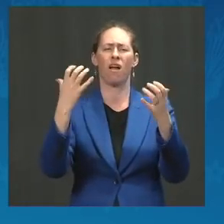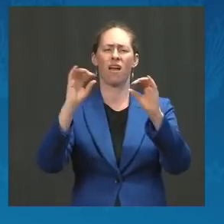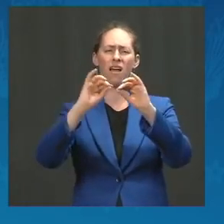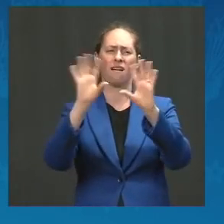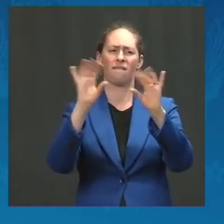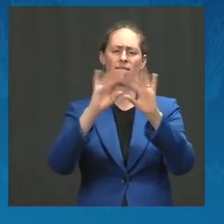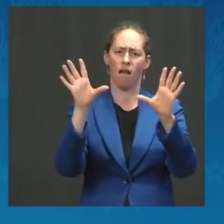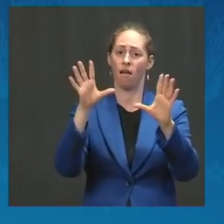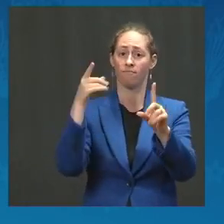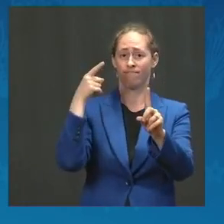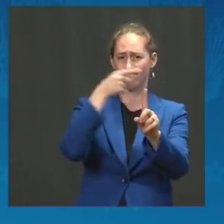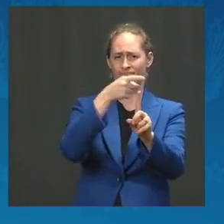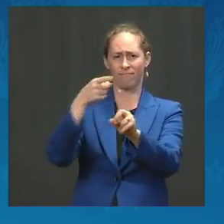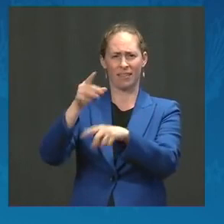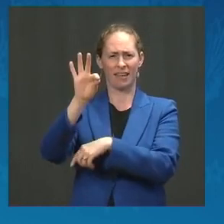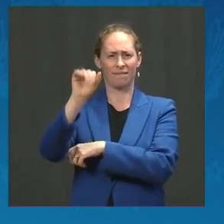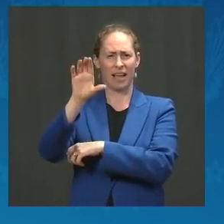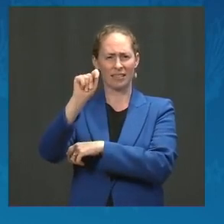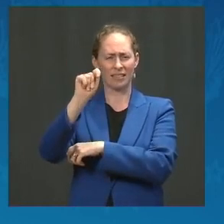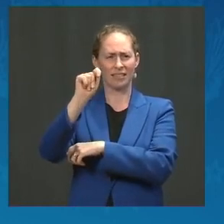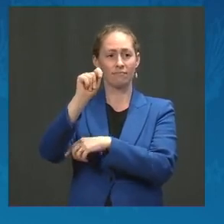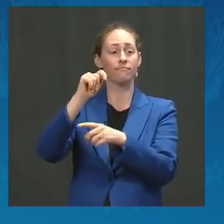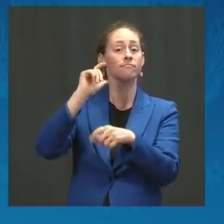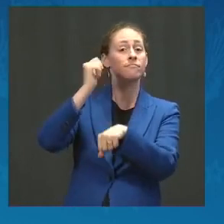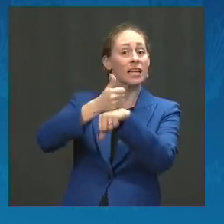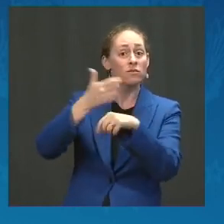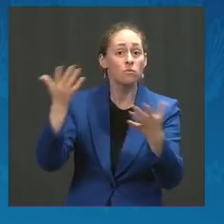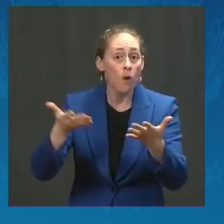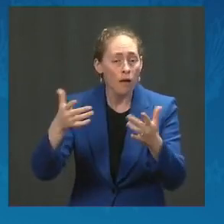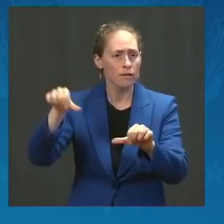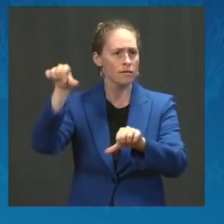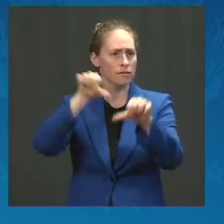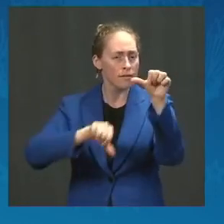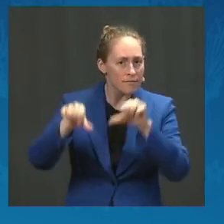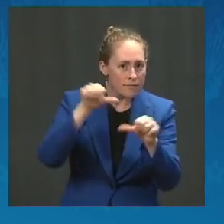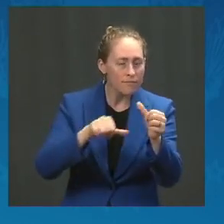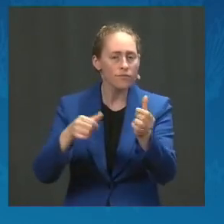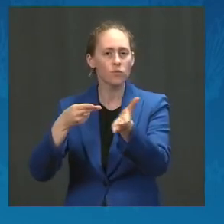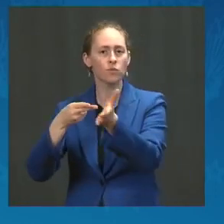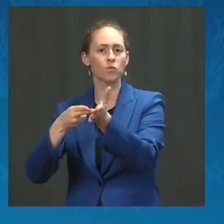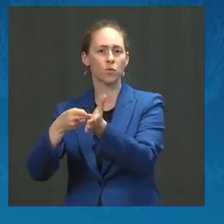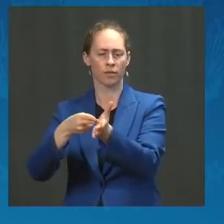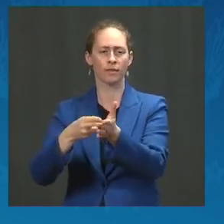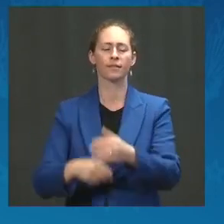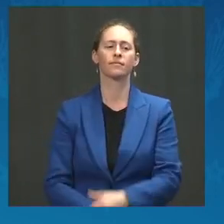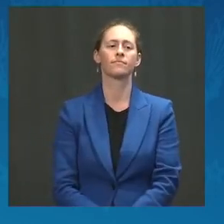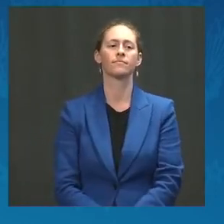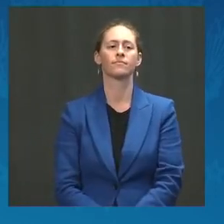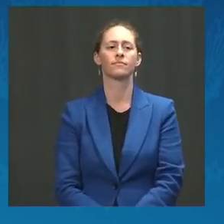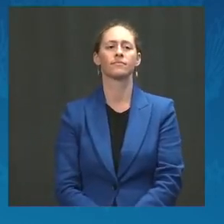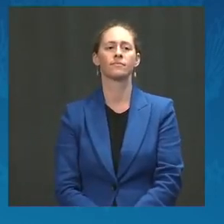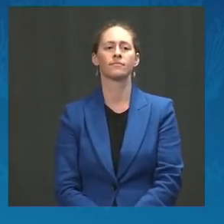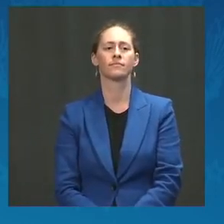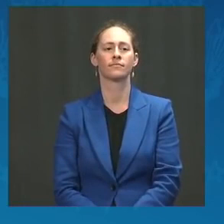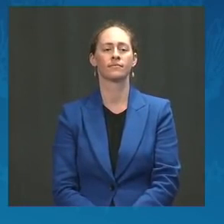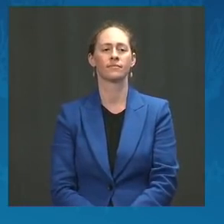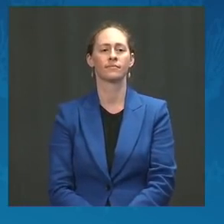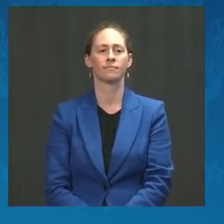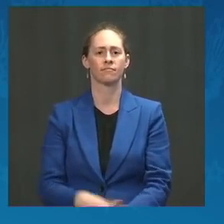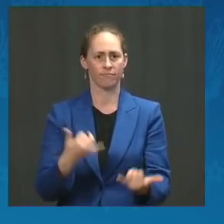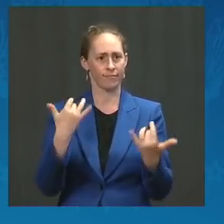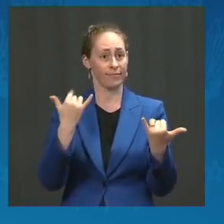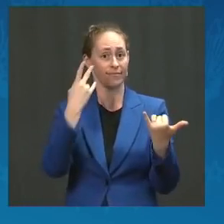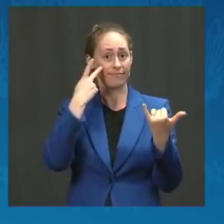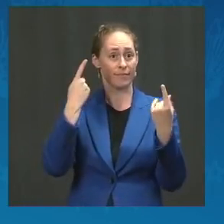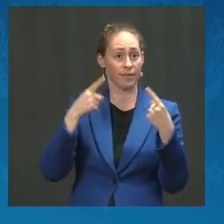the truth. So, what's really happening today? After months and months of cases going down, we're